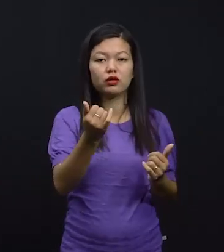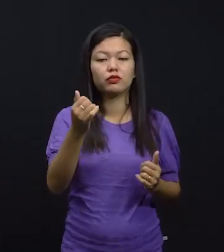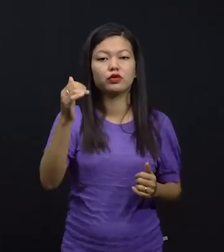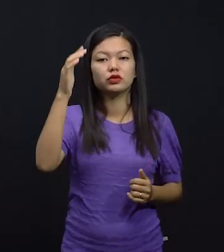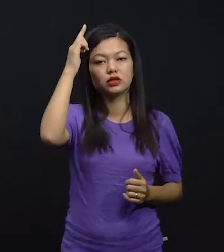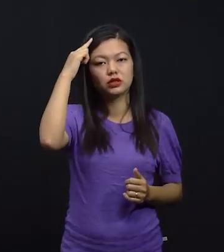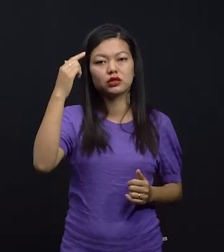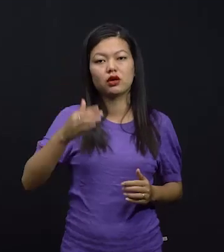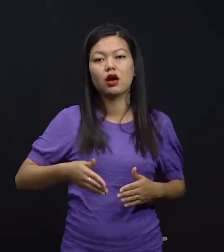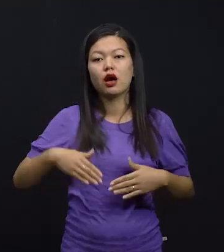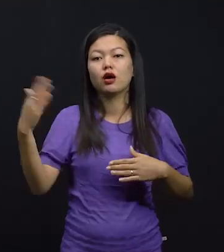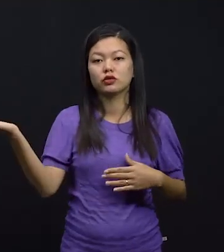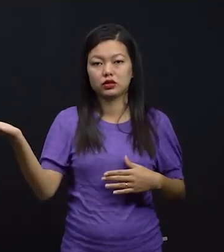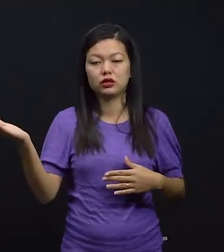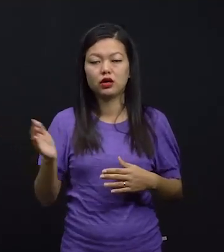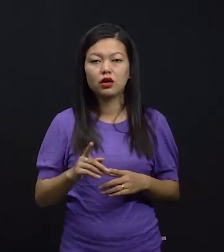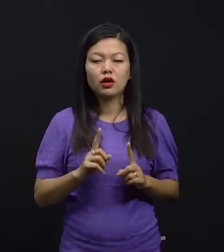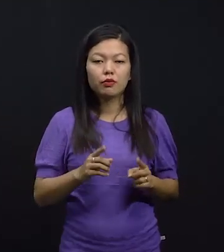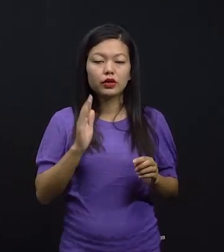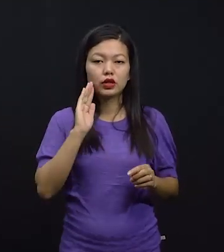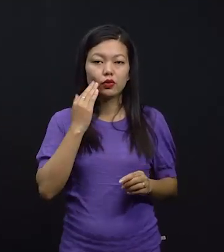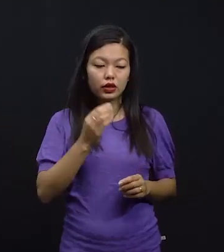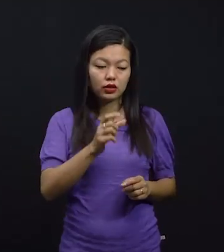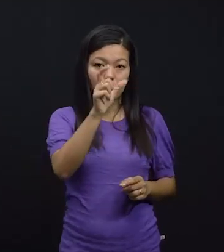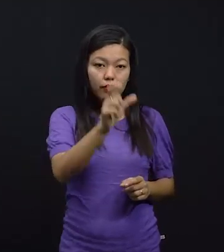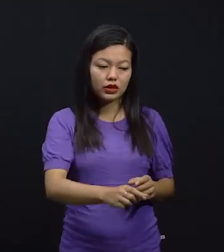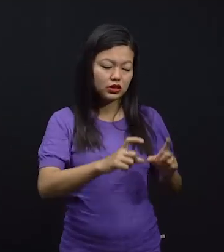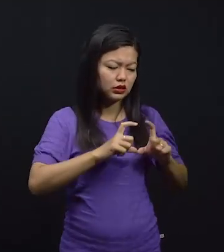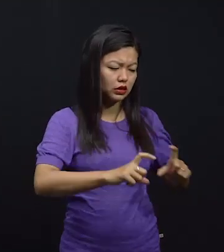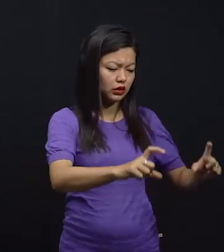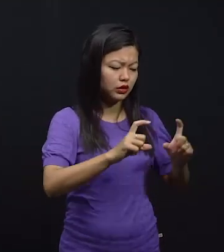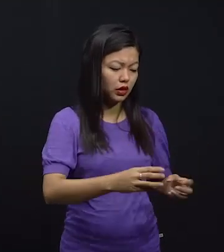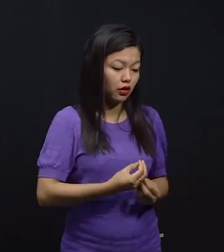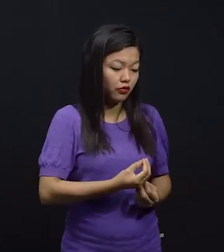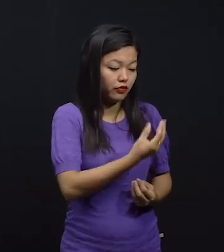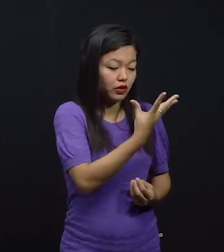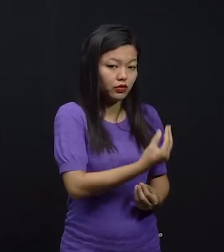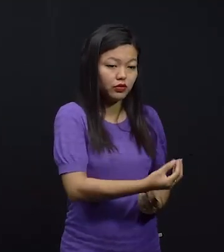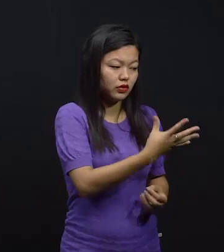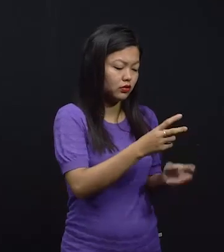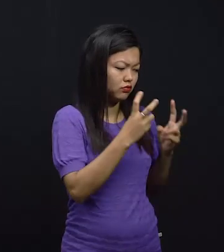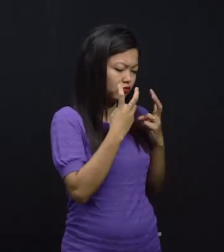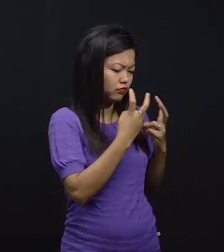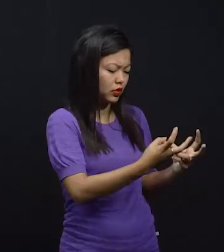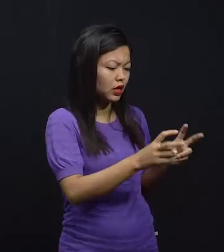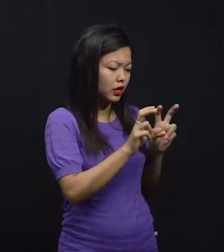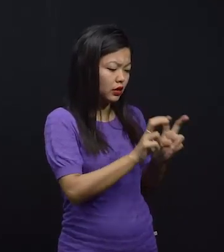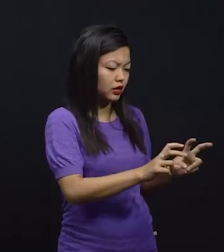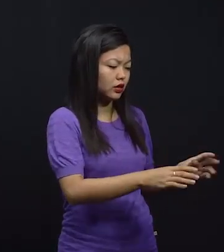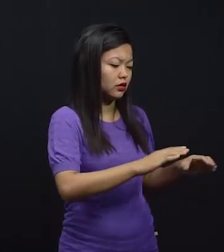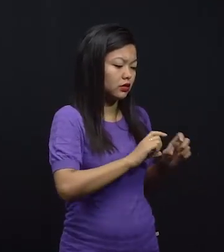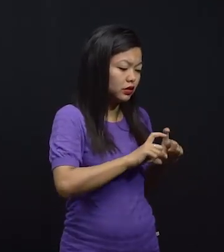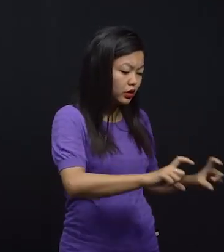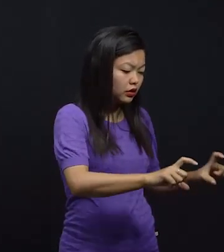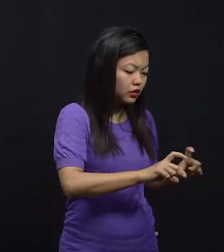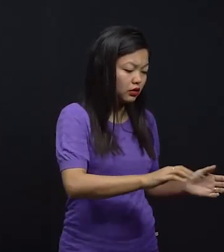be able to see the qualities and the goodness of something only when we give our full concentration in it. And this